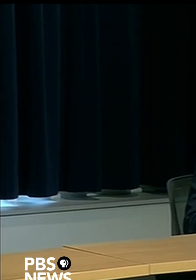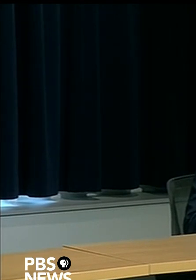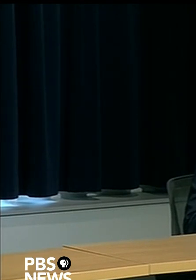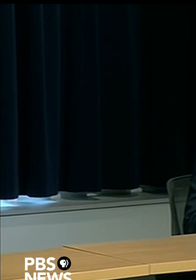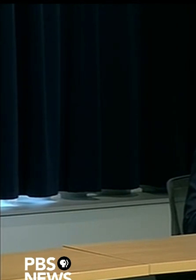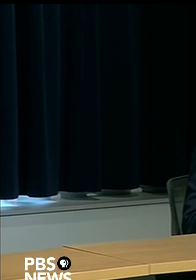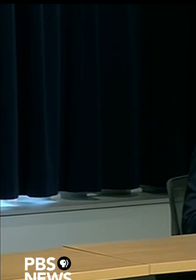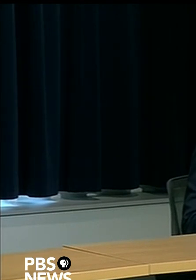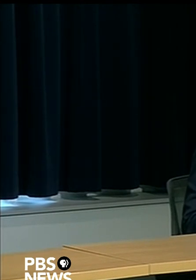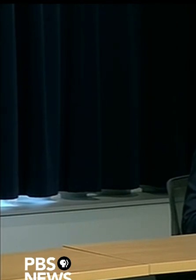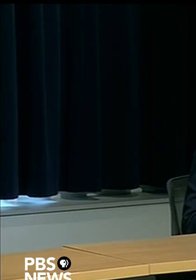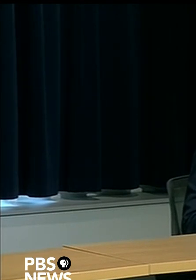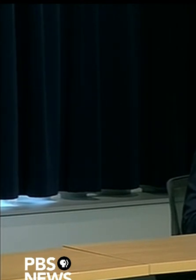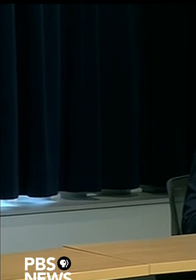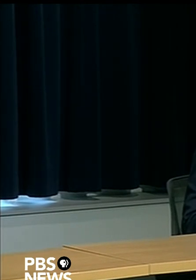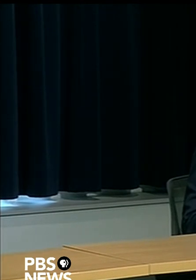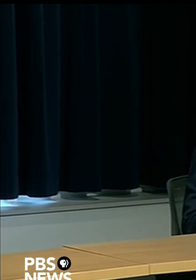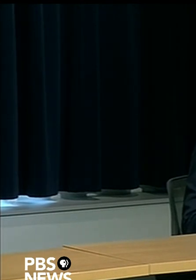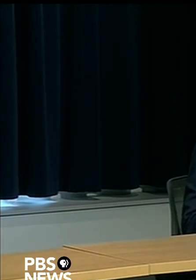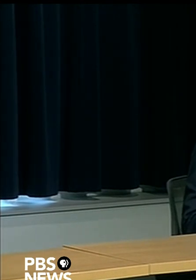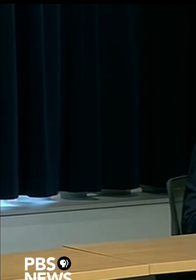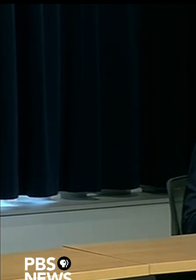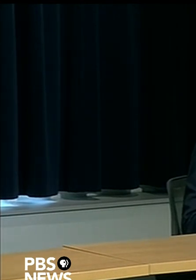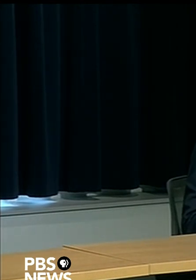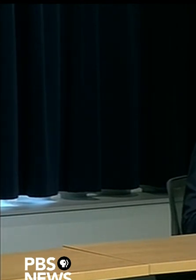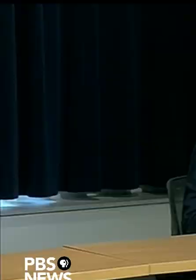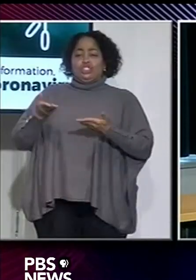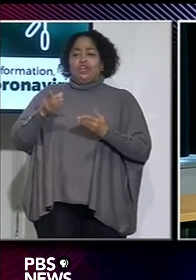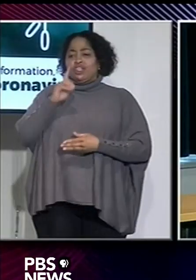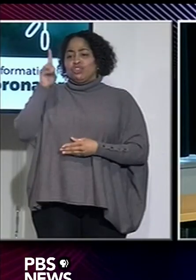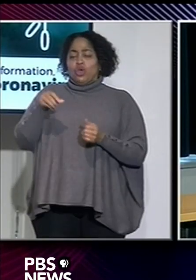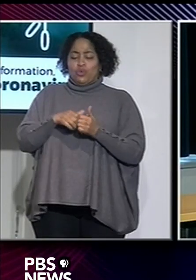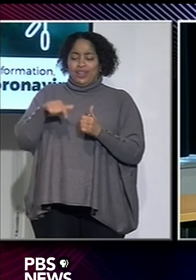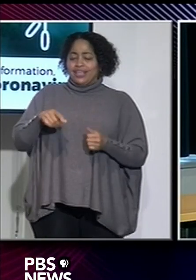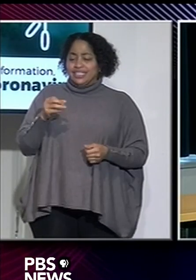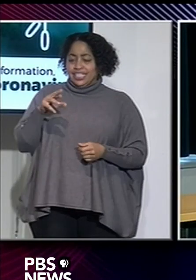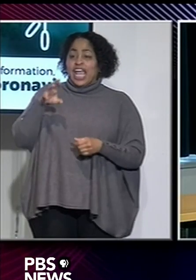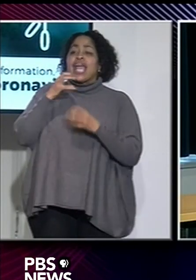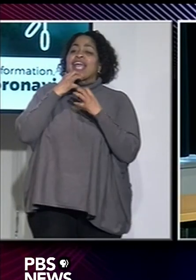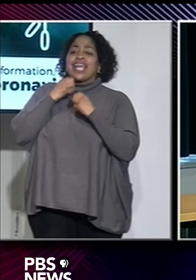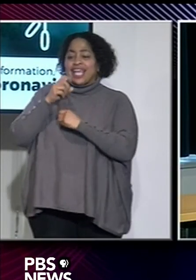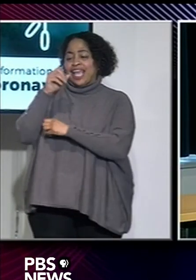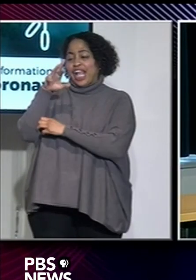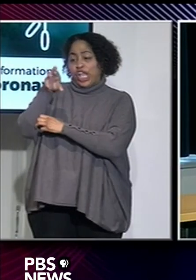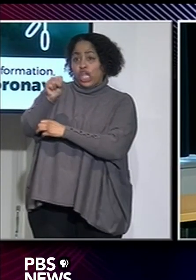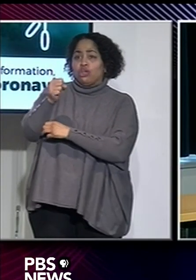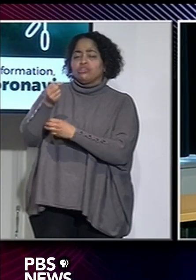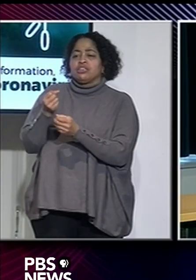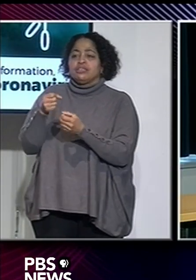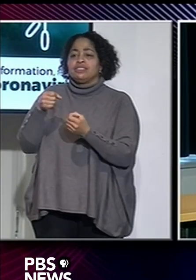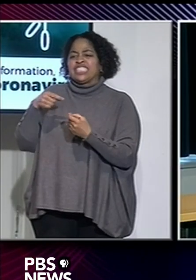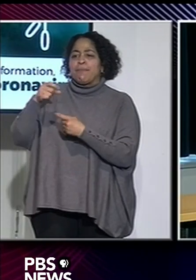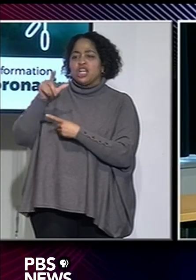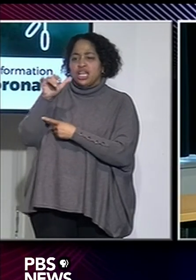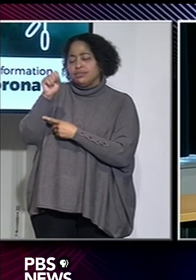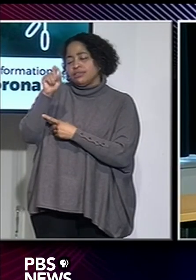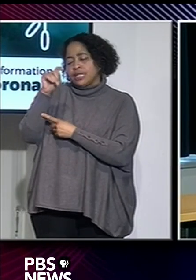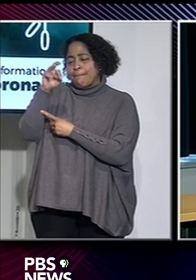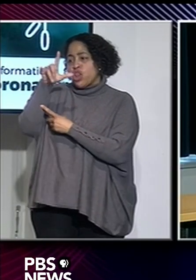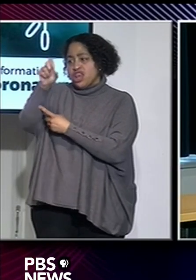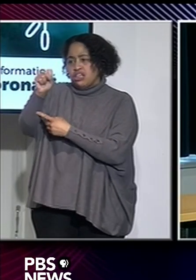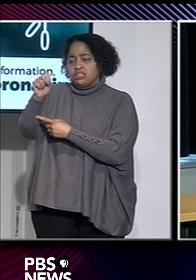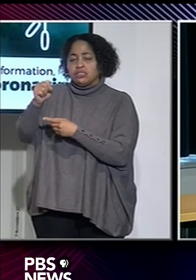city of Detroit, and we are really proud to be serving Detroiters with this CARES stimulus funding. As the mayor stated, we want to get this money out to